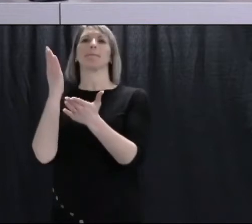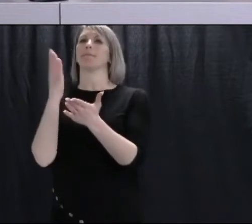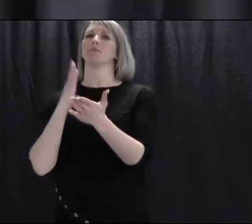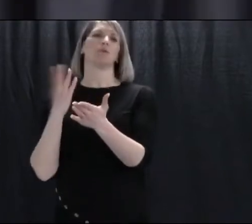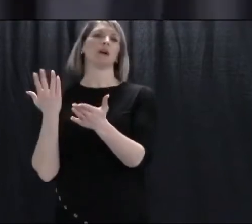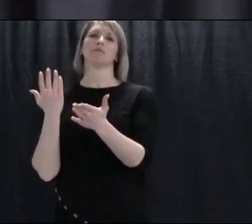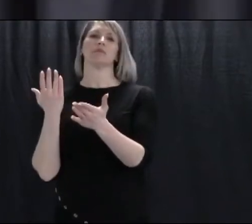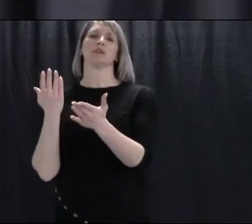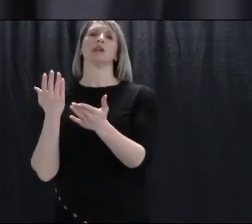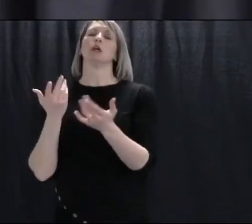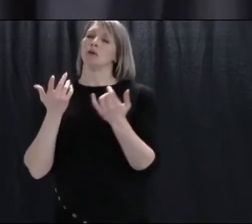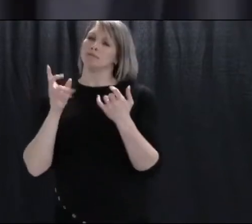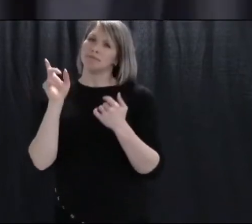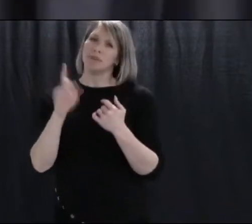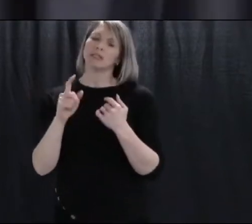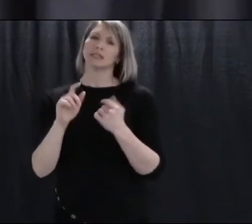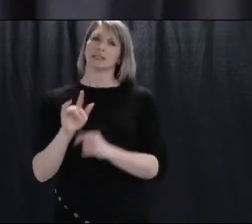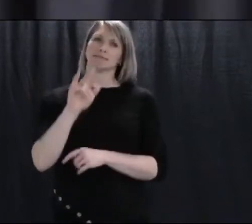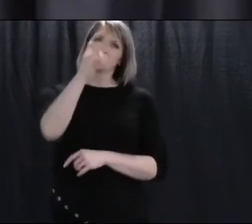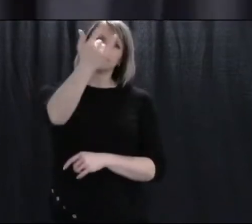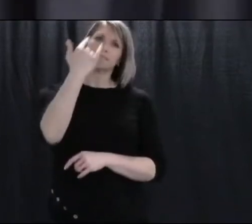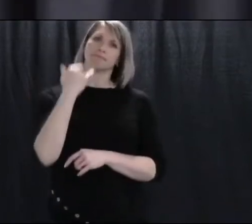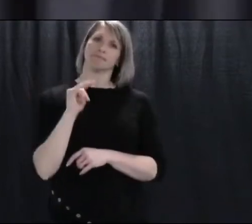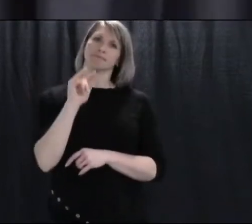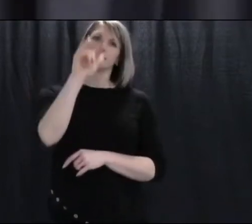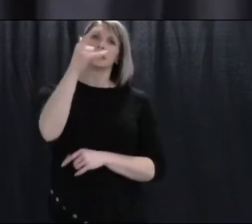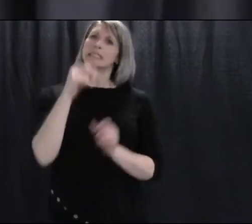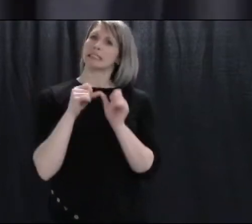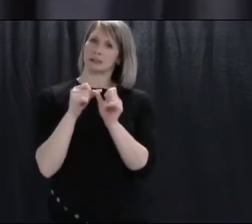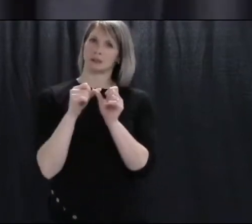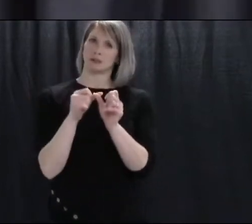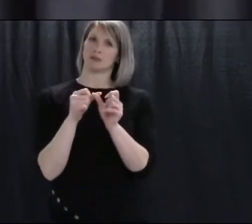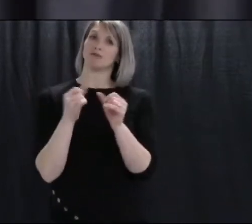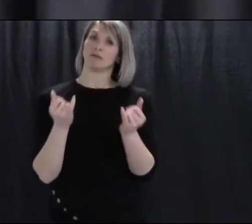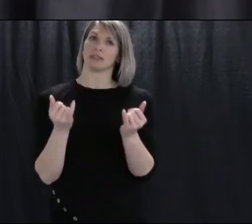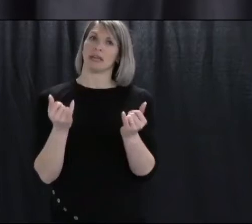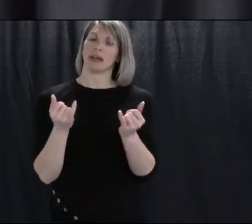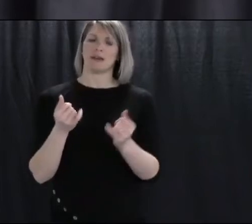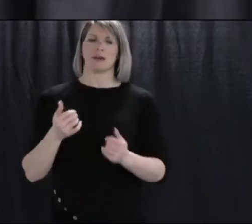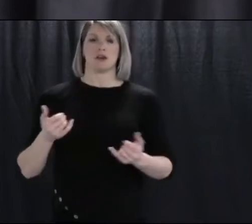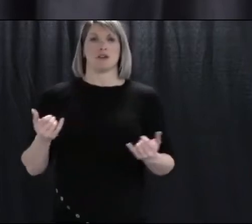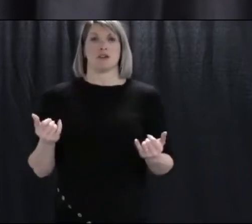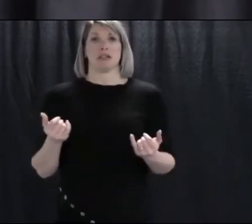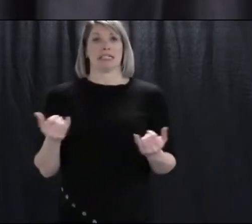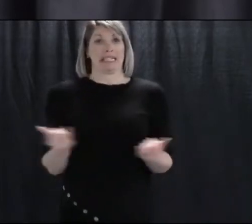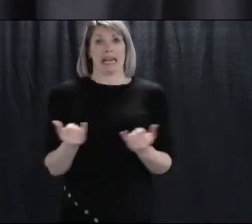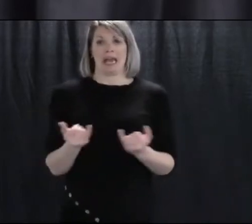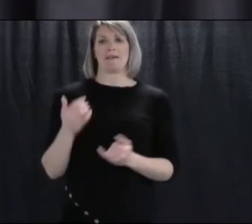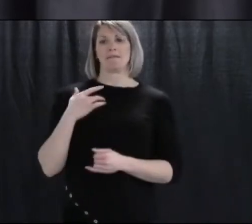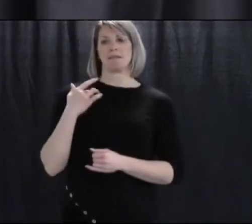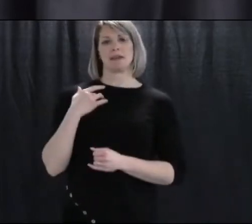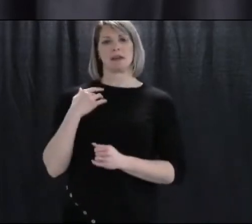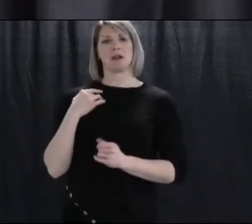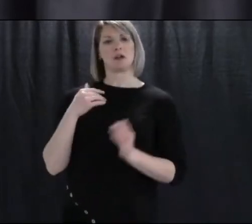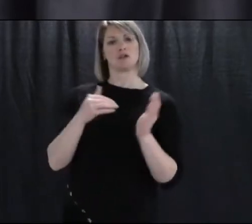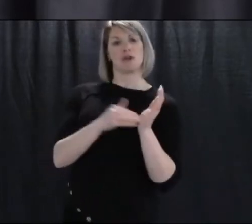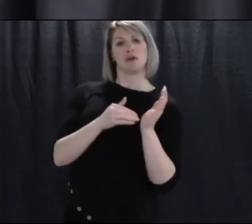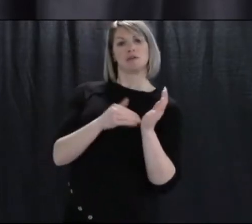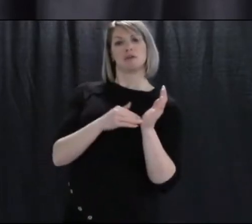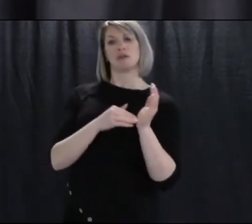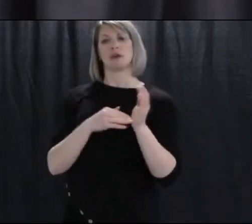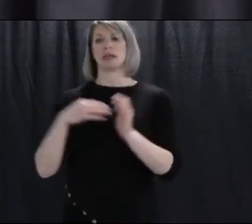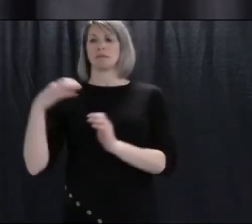in place to allow that to happen. At the moment, we don't feel, on the advice of the medical officers of health,